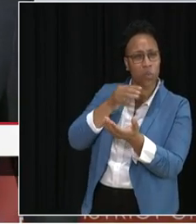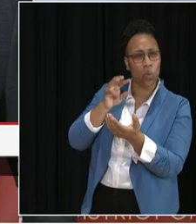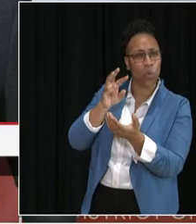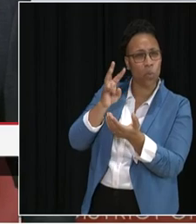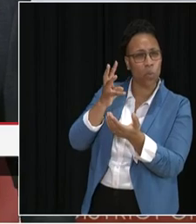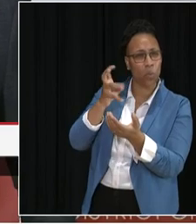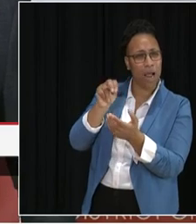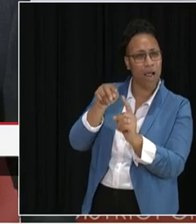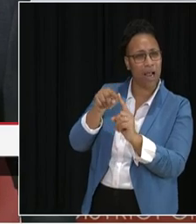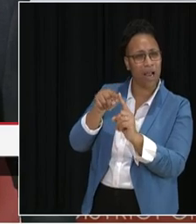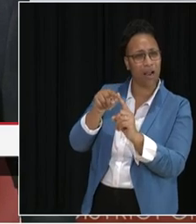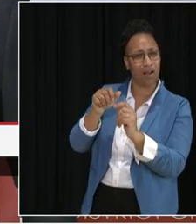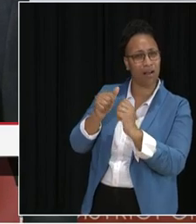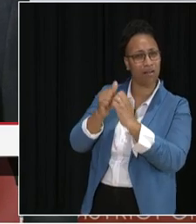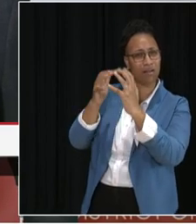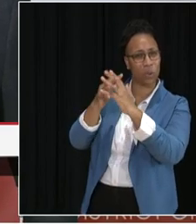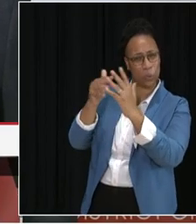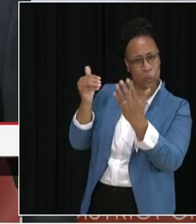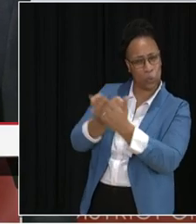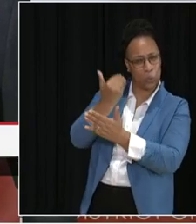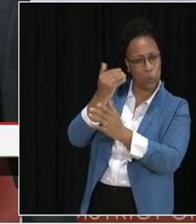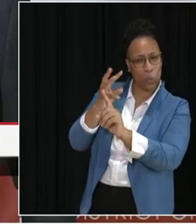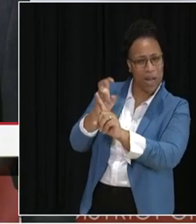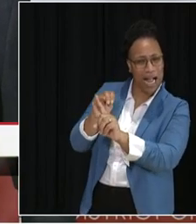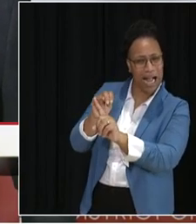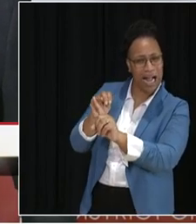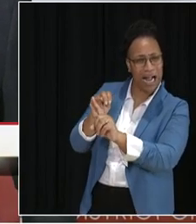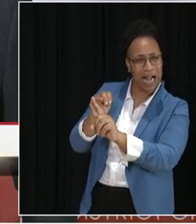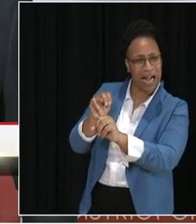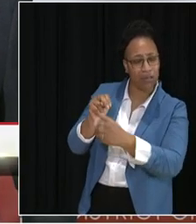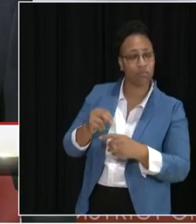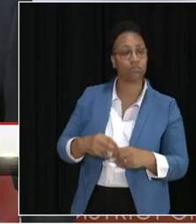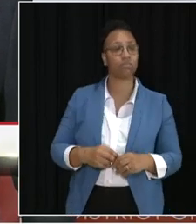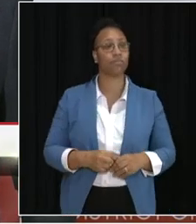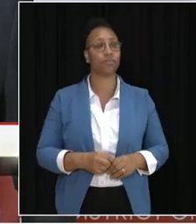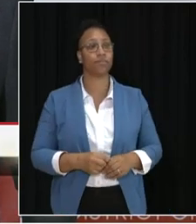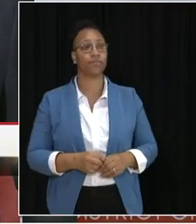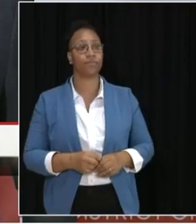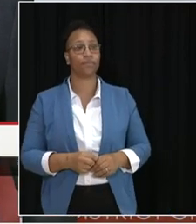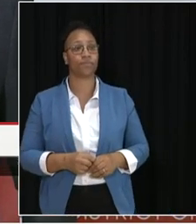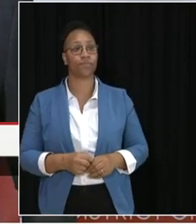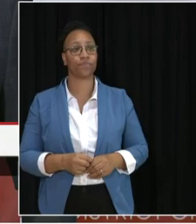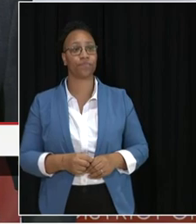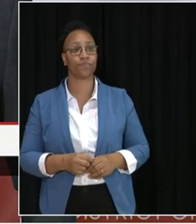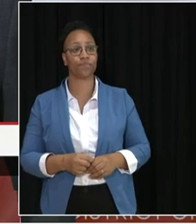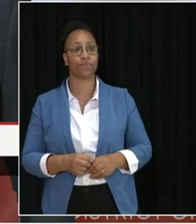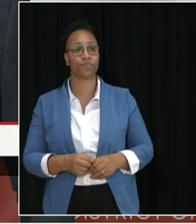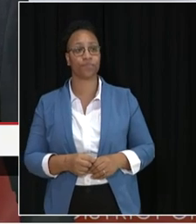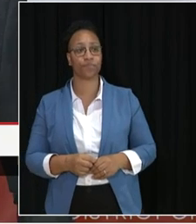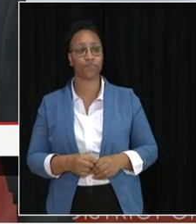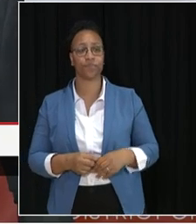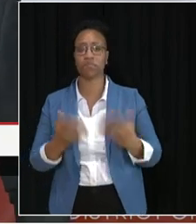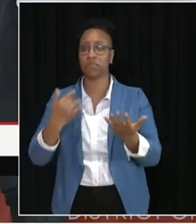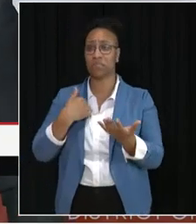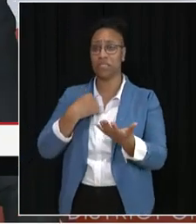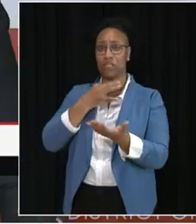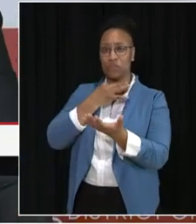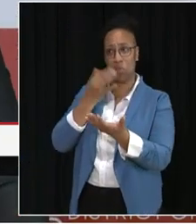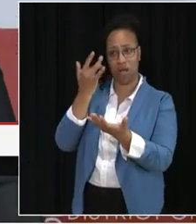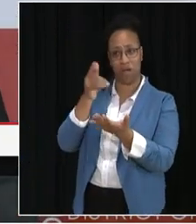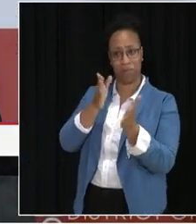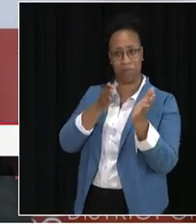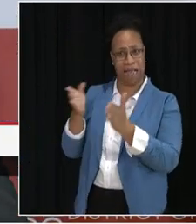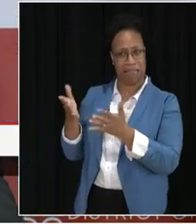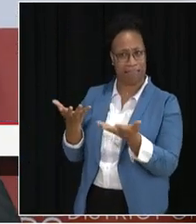new high school? And can you address some of the concerns that you've heard over the planning process from residents, both about